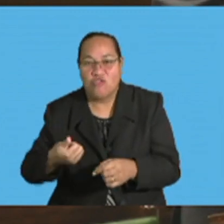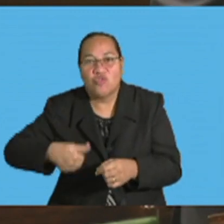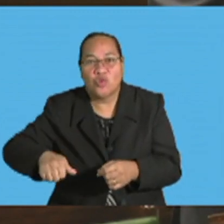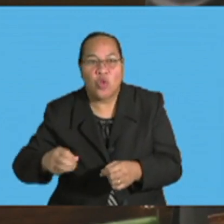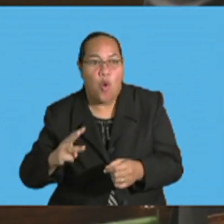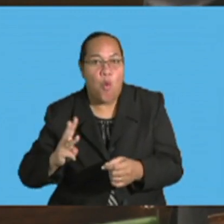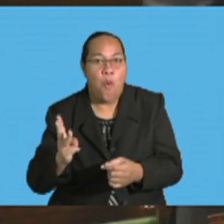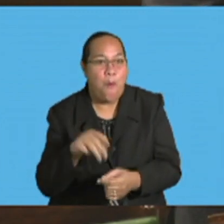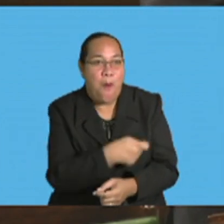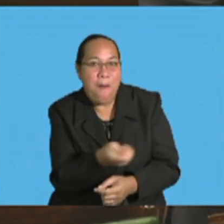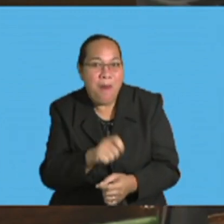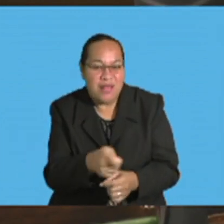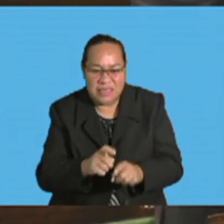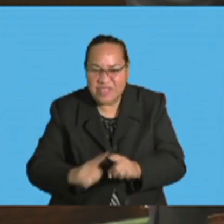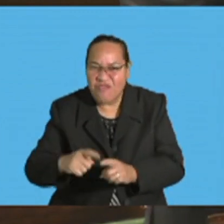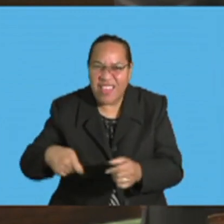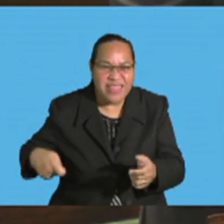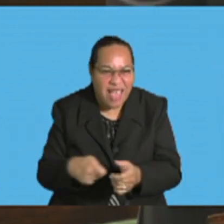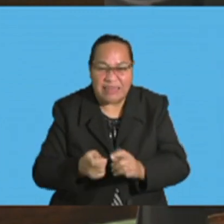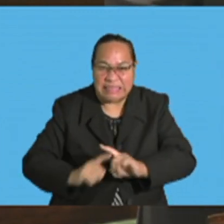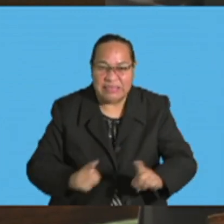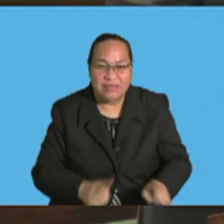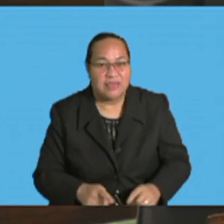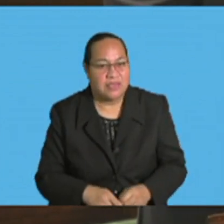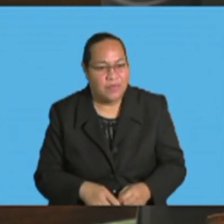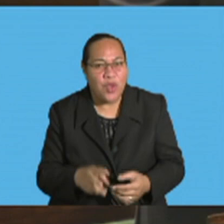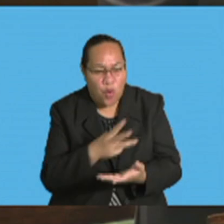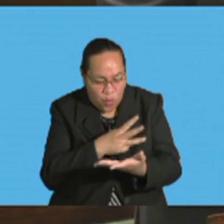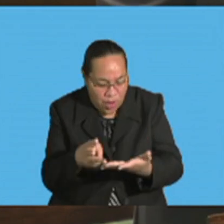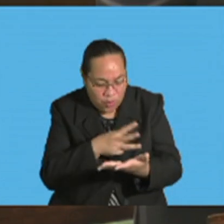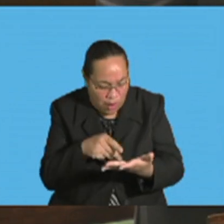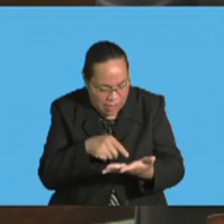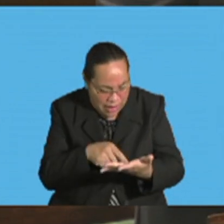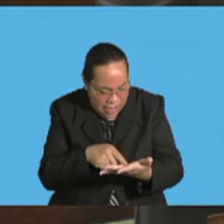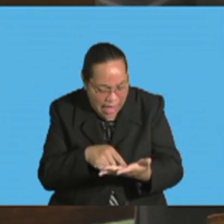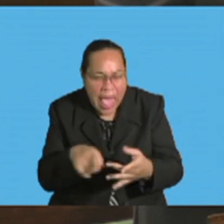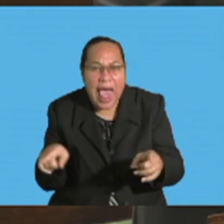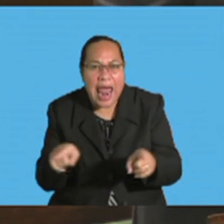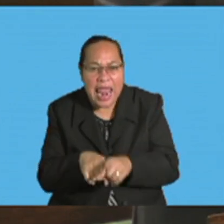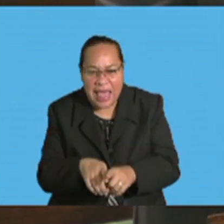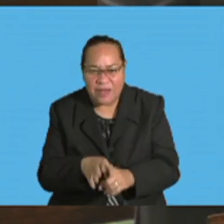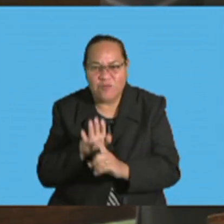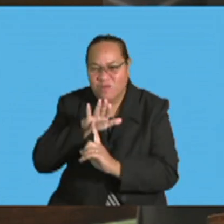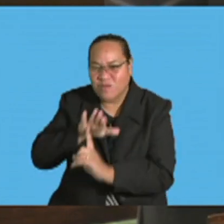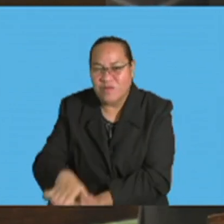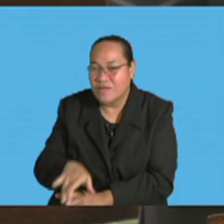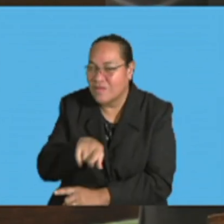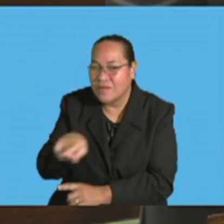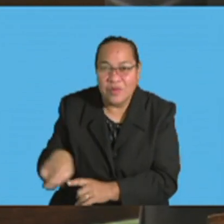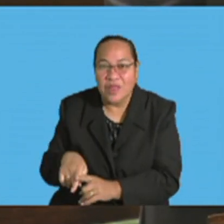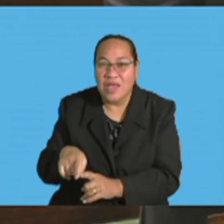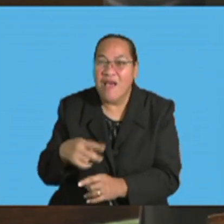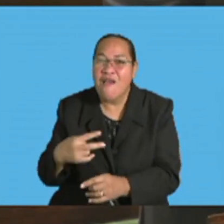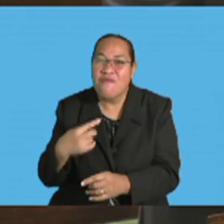Every word, Honorable Speaker, was a slap in the face to the victims of domestic abuse and a